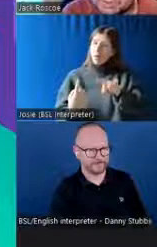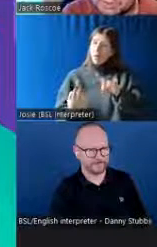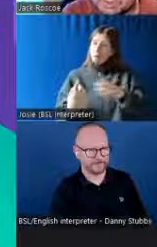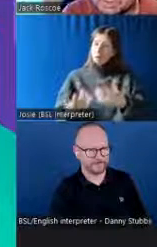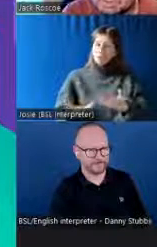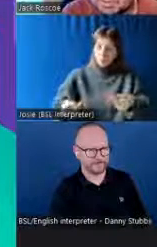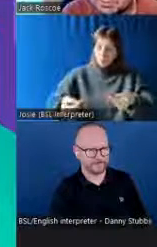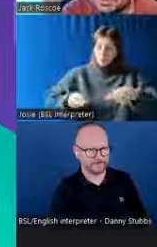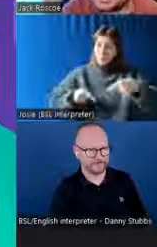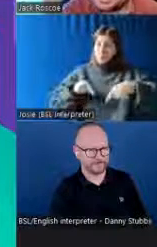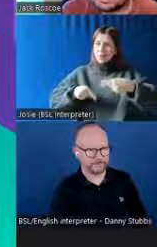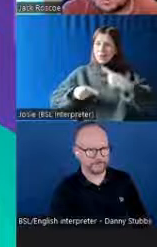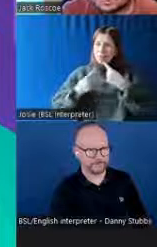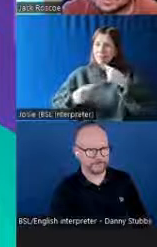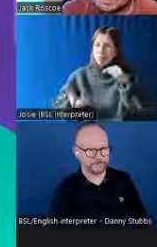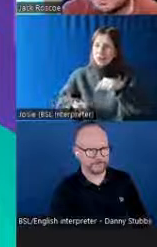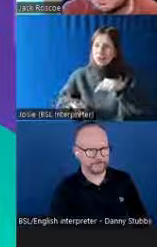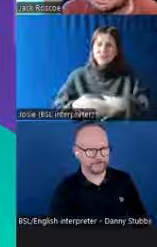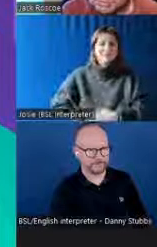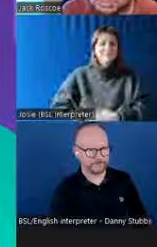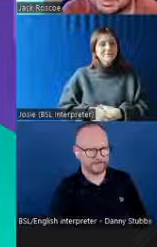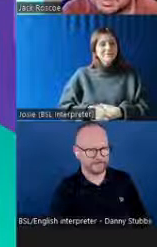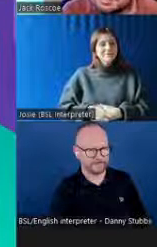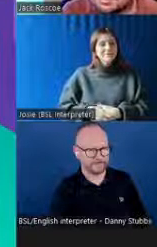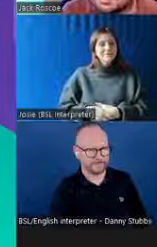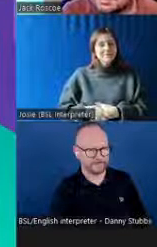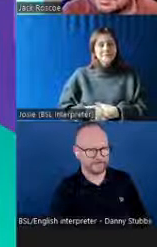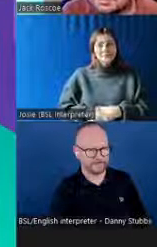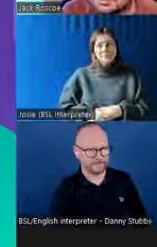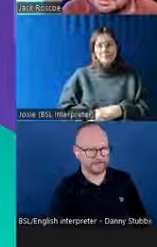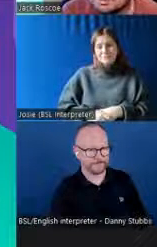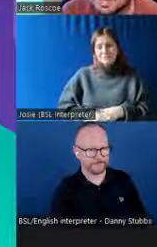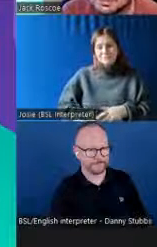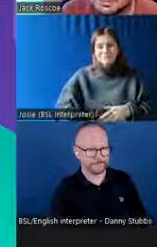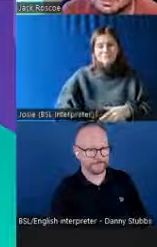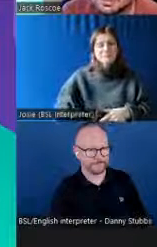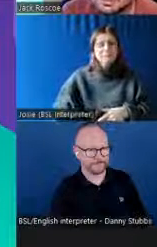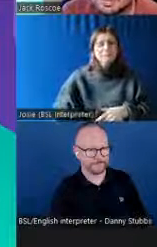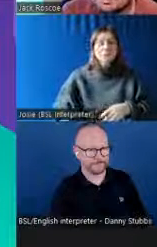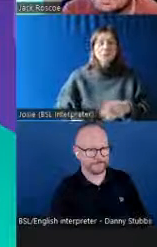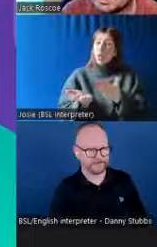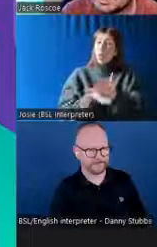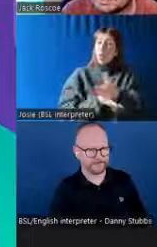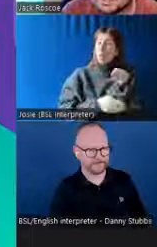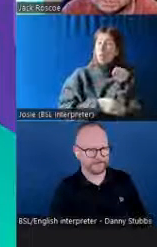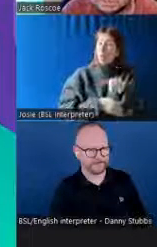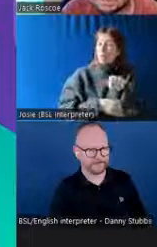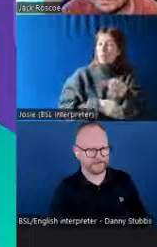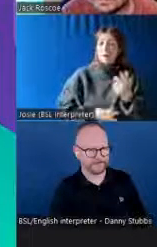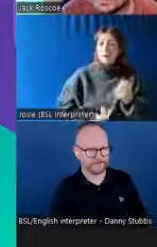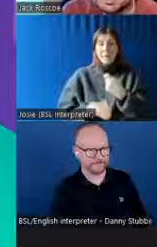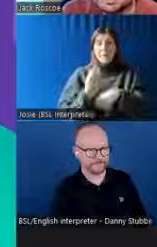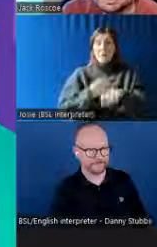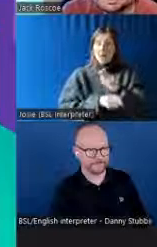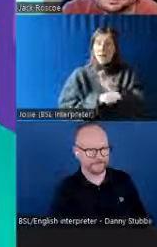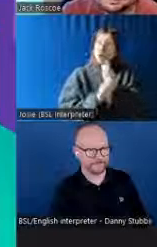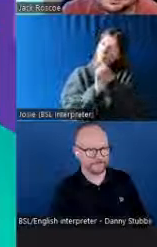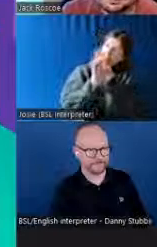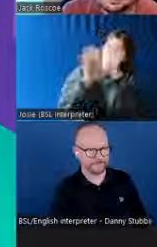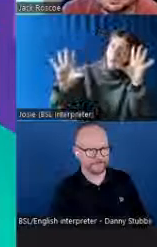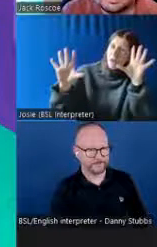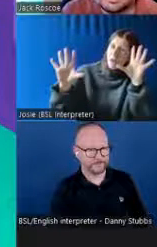It'll structure the responses in a way that makes more sense to the participants and perhaps captures things that you'd not anticipated.